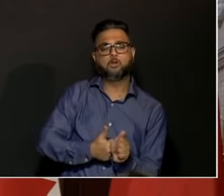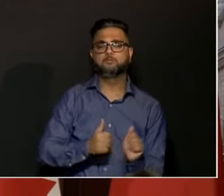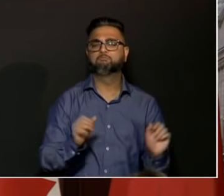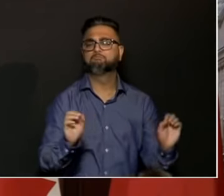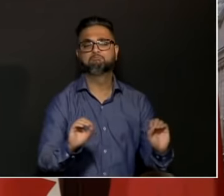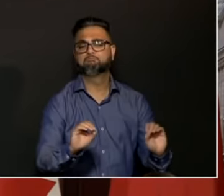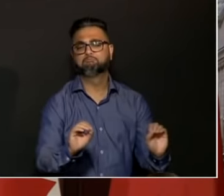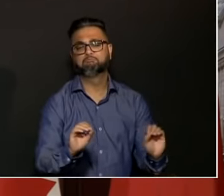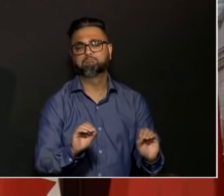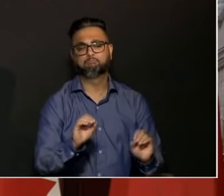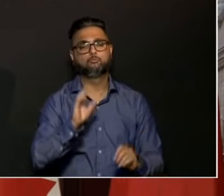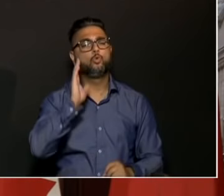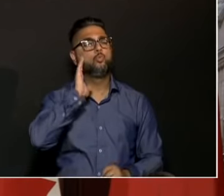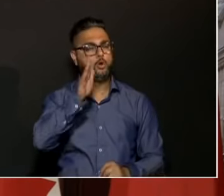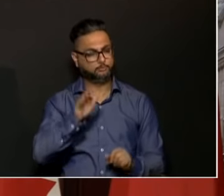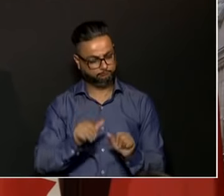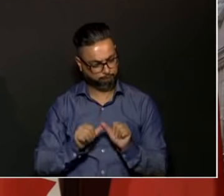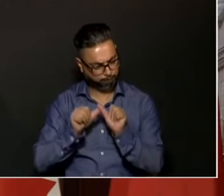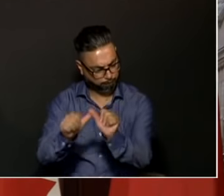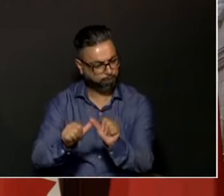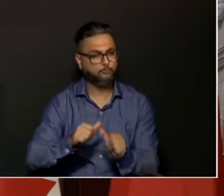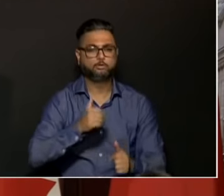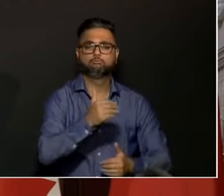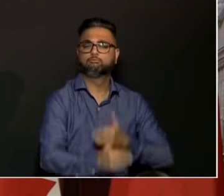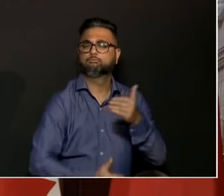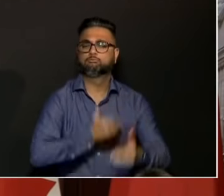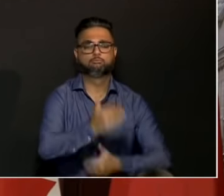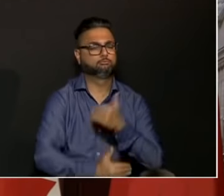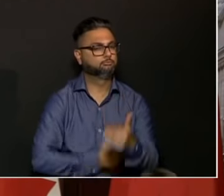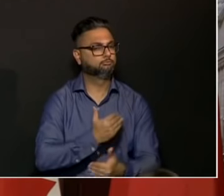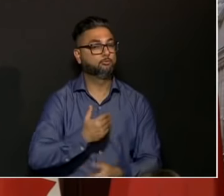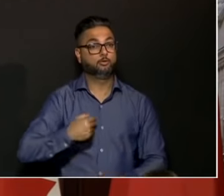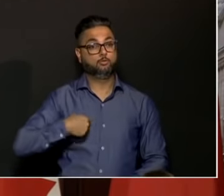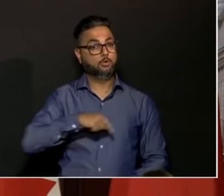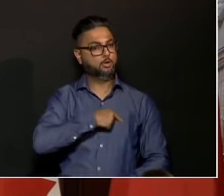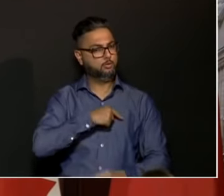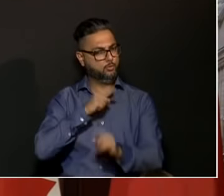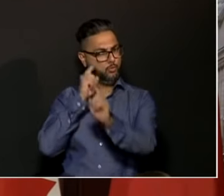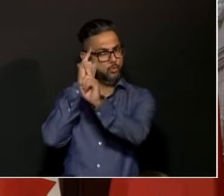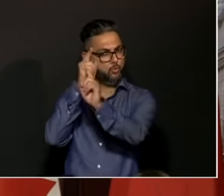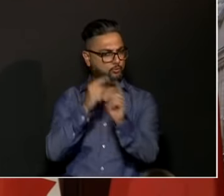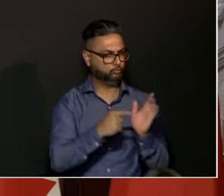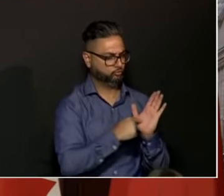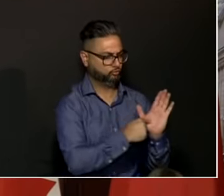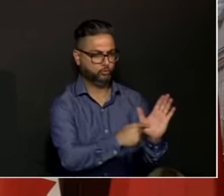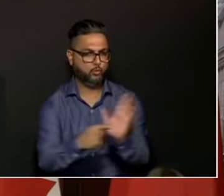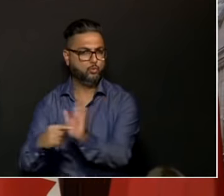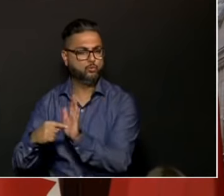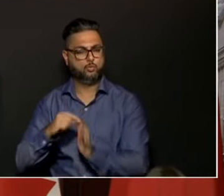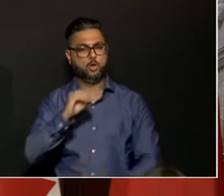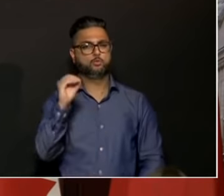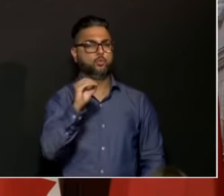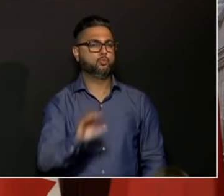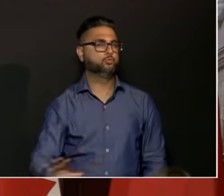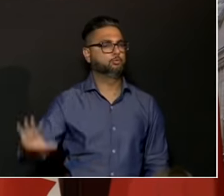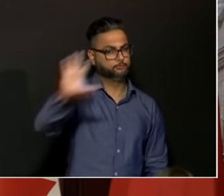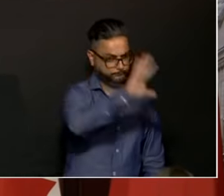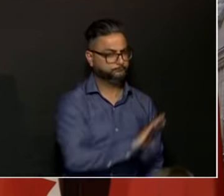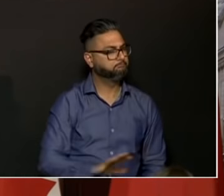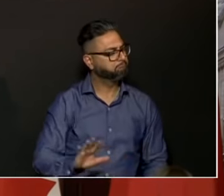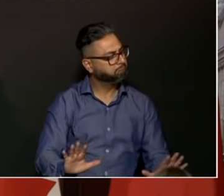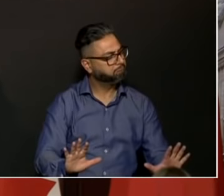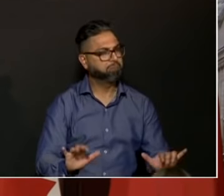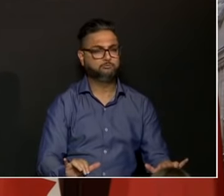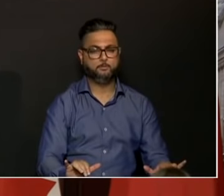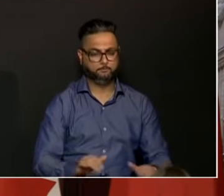we're going to continue moving forward that we can represent all regions of this province. Follow up. So you